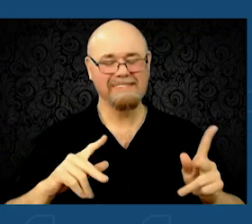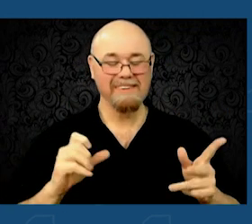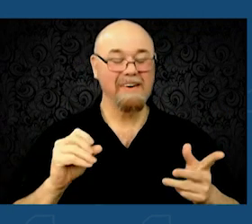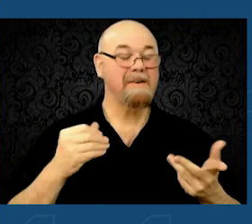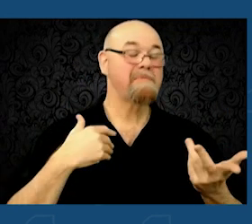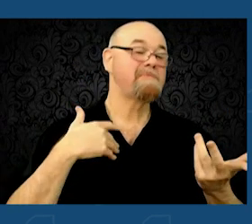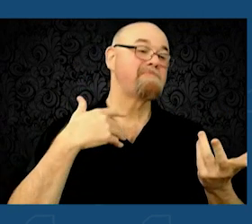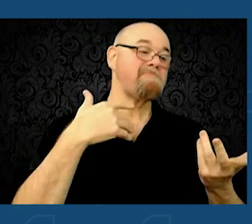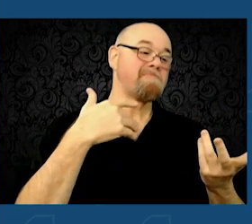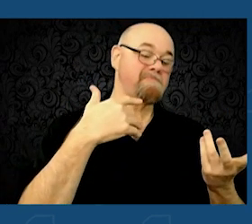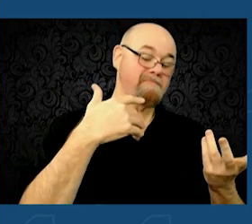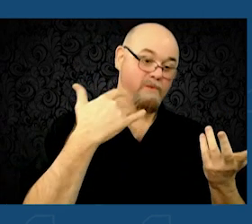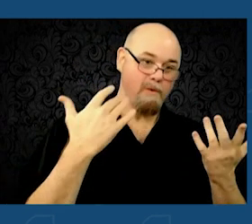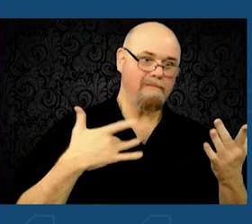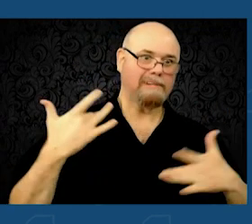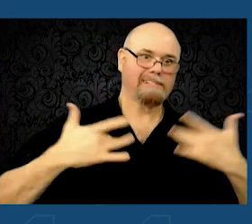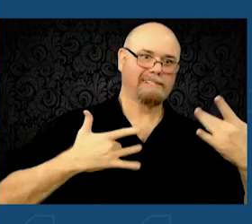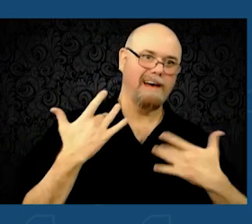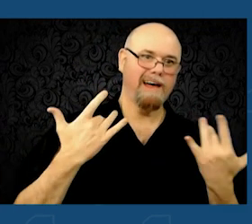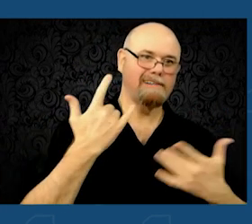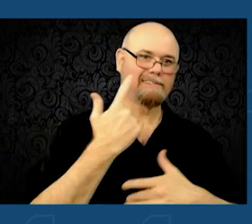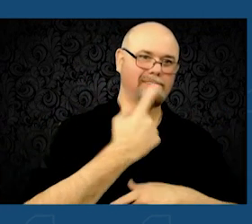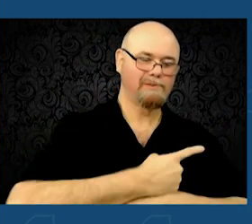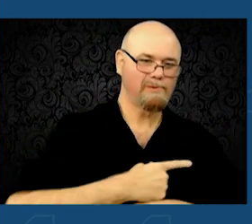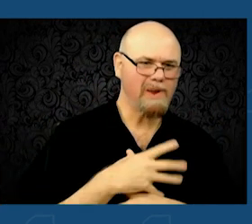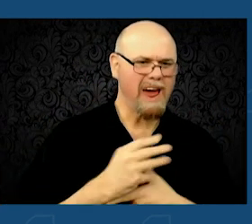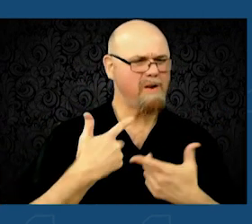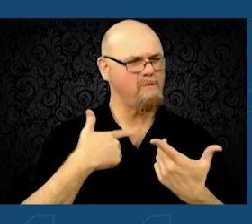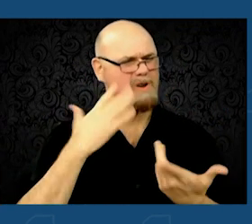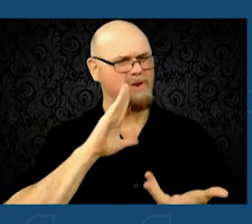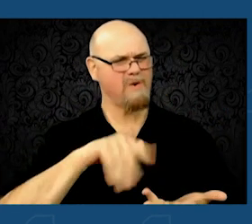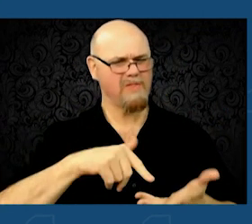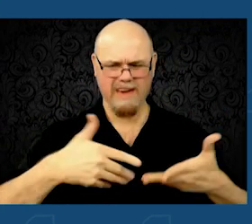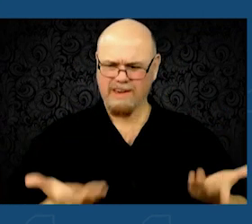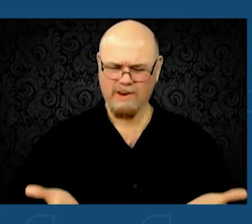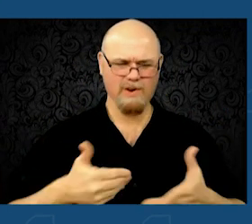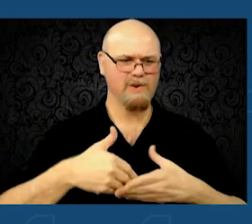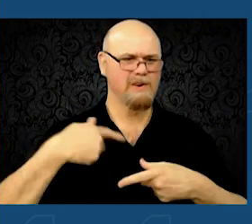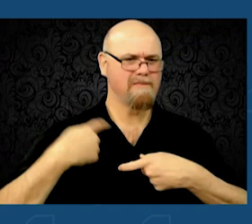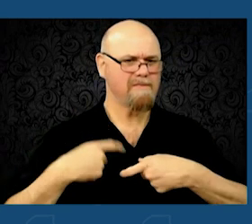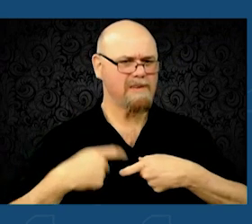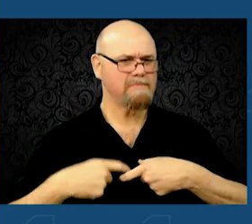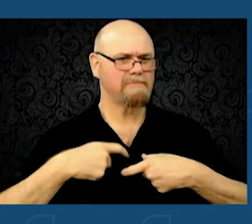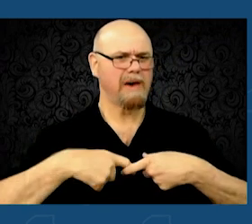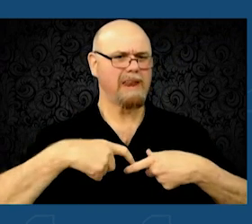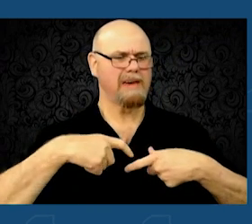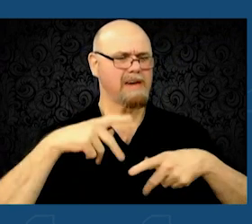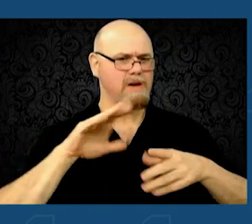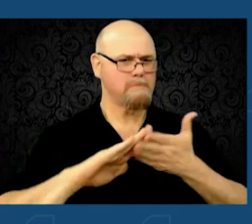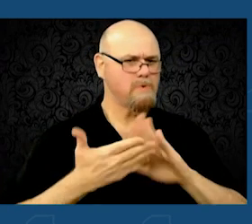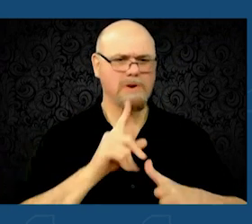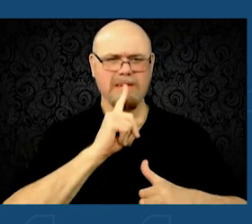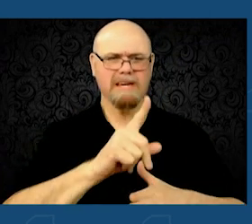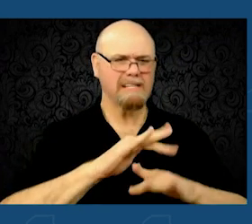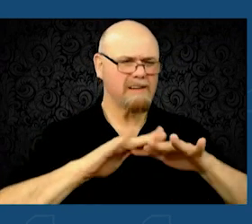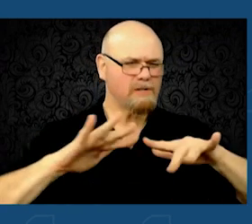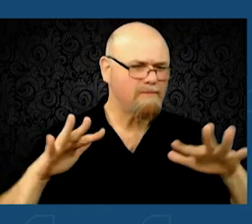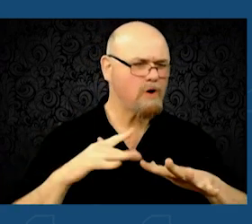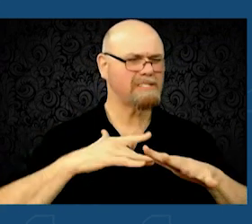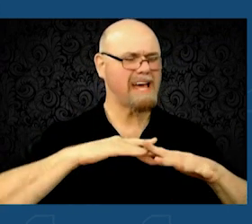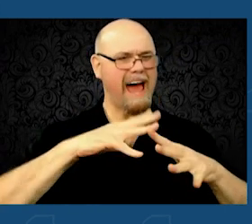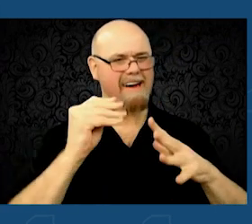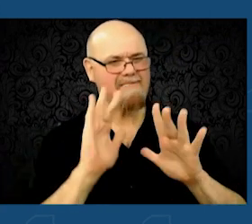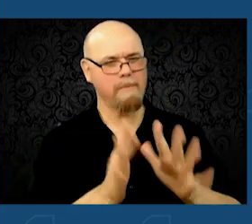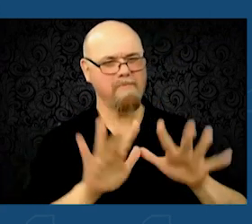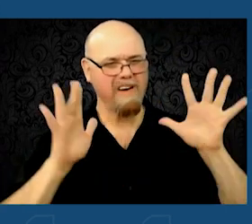the vibrancy of the Western New York Hispanic community. It's a diverse Hispanic community, but